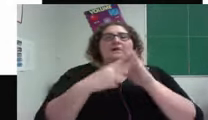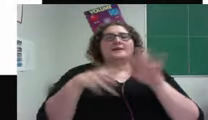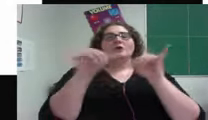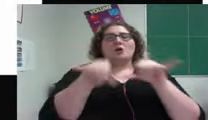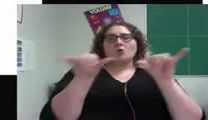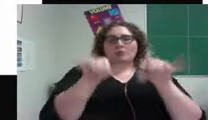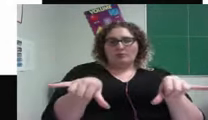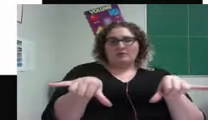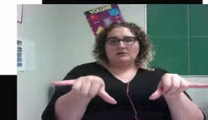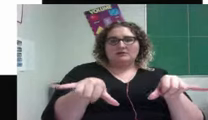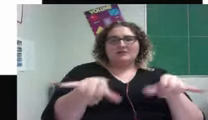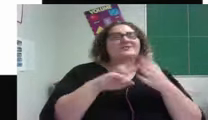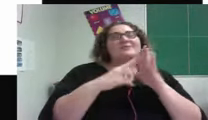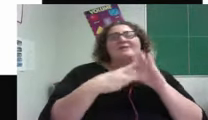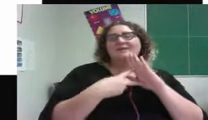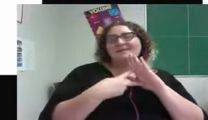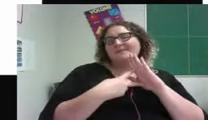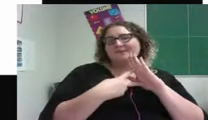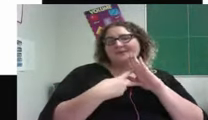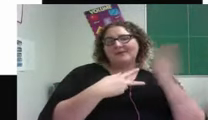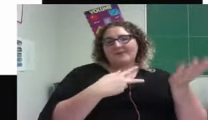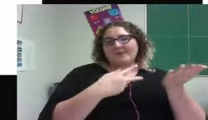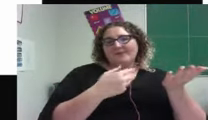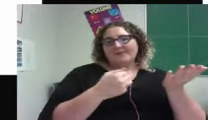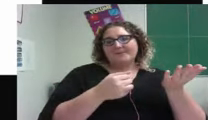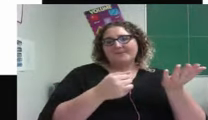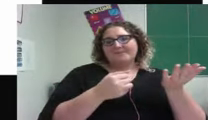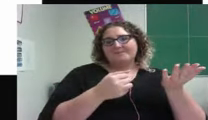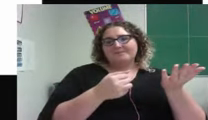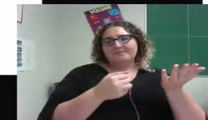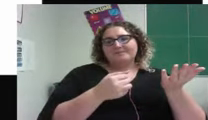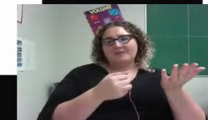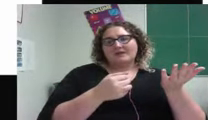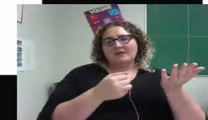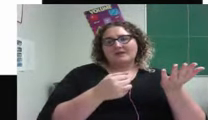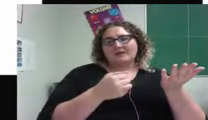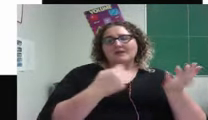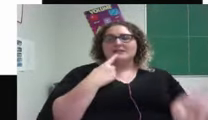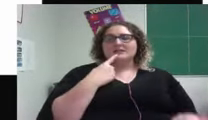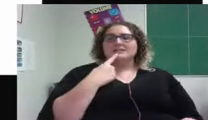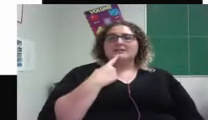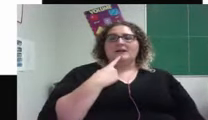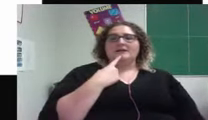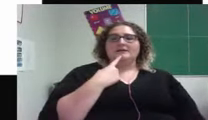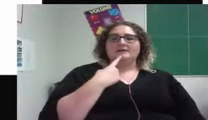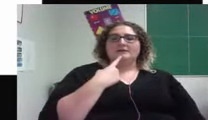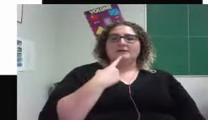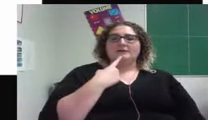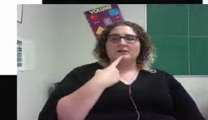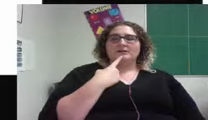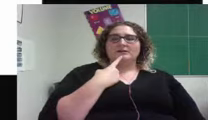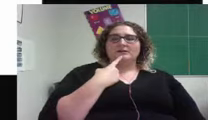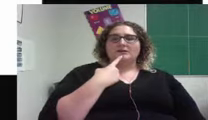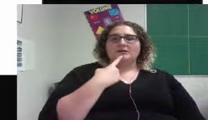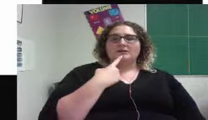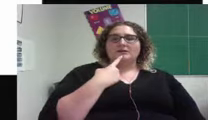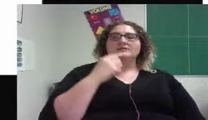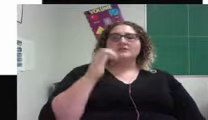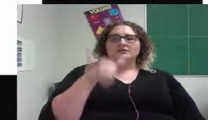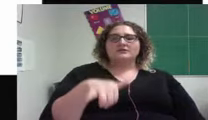is, let's say we can see that these guys are supplementary. And let's say I have another angle right